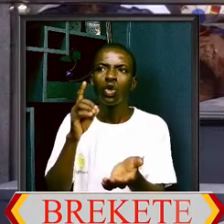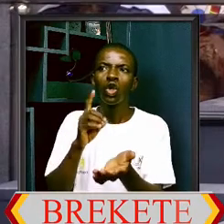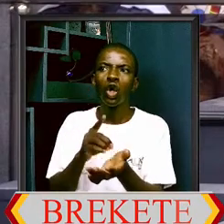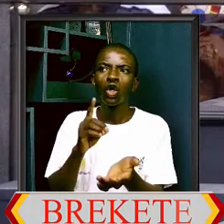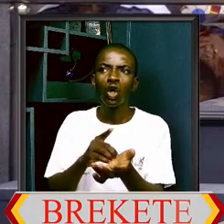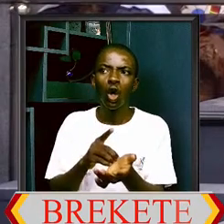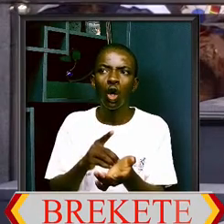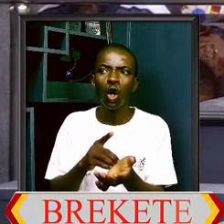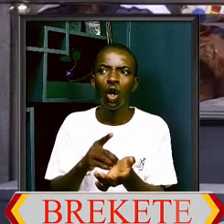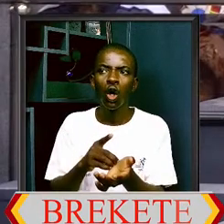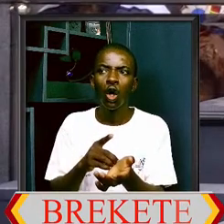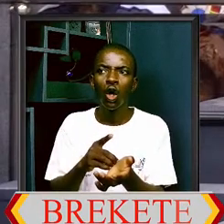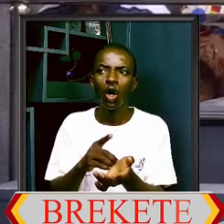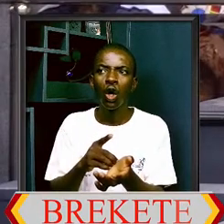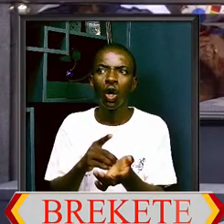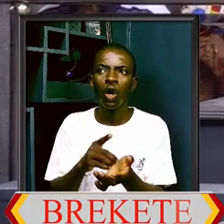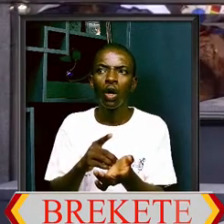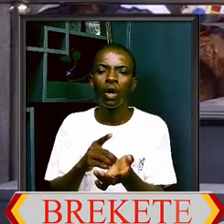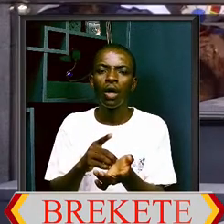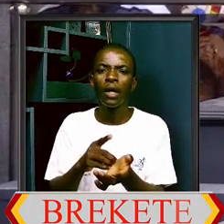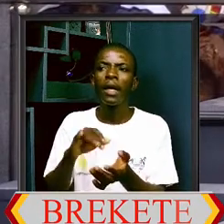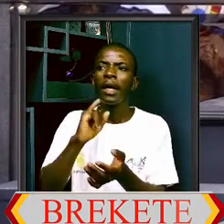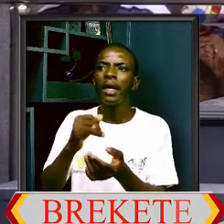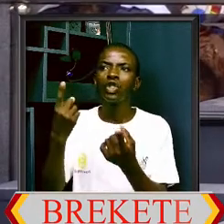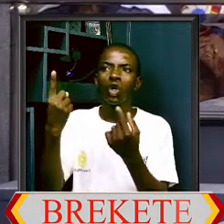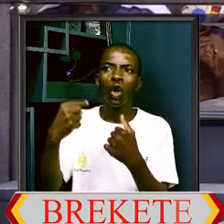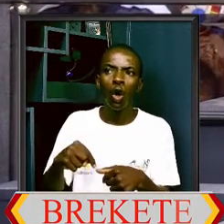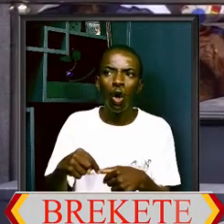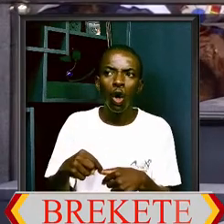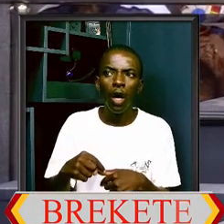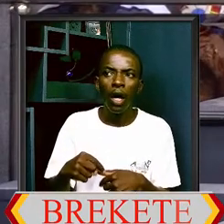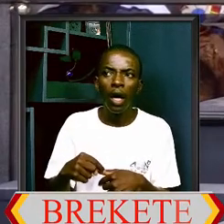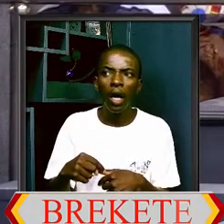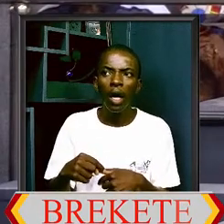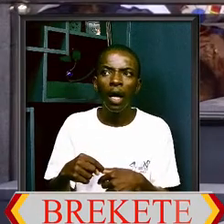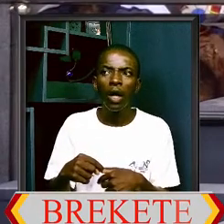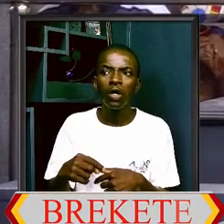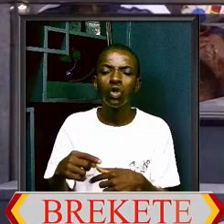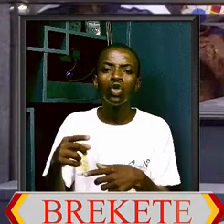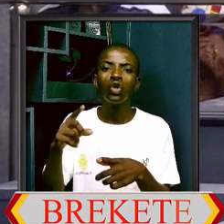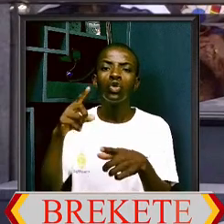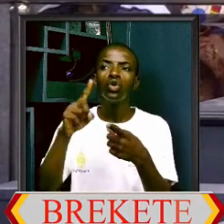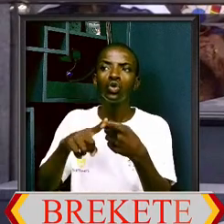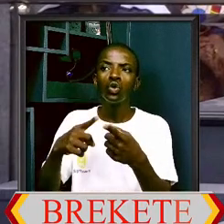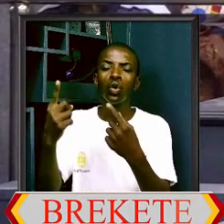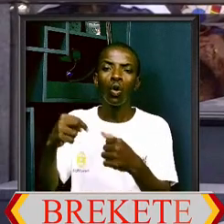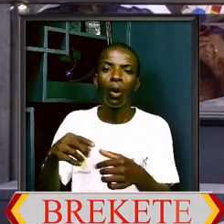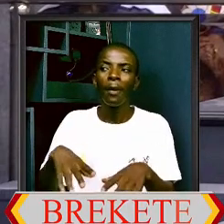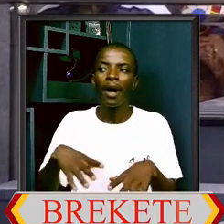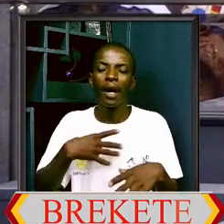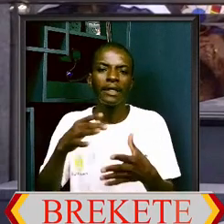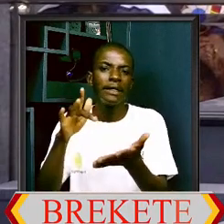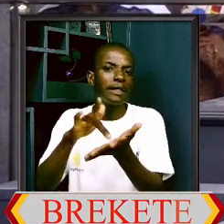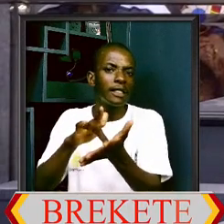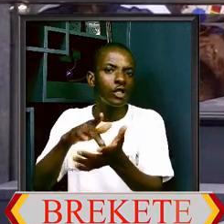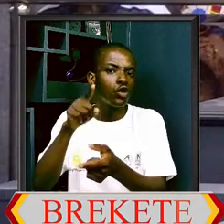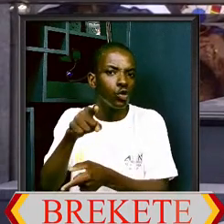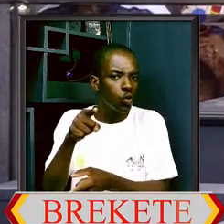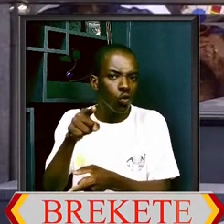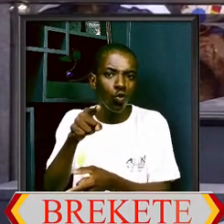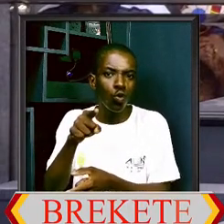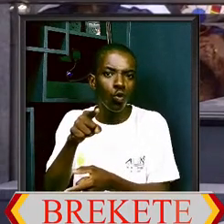doctor doctor you said Doctor he coming he's coming to come and treat